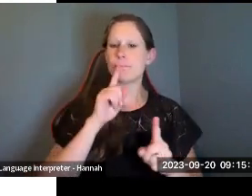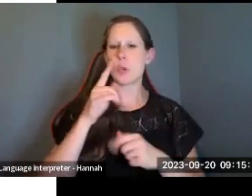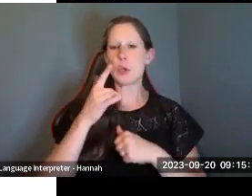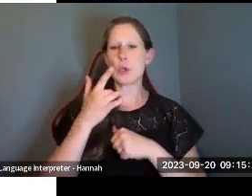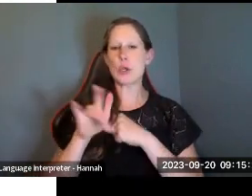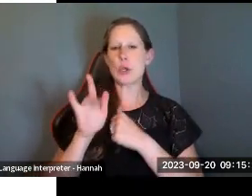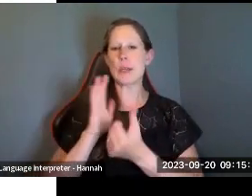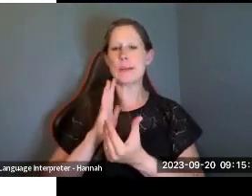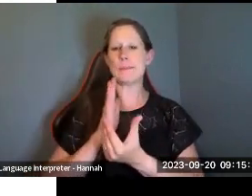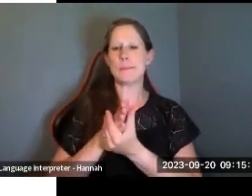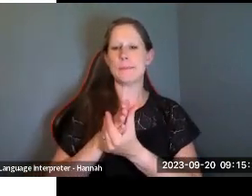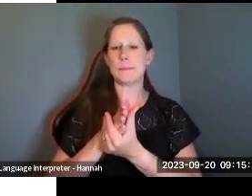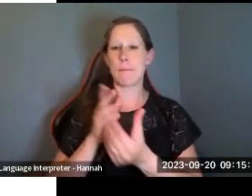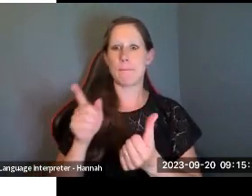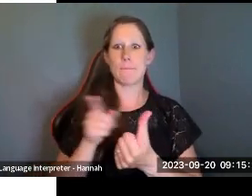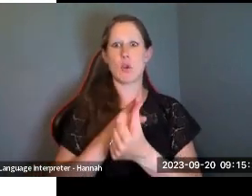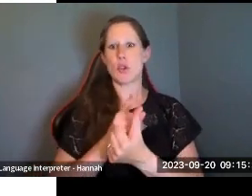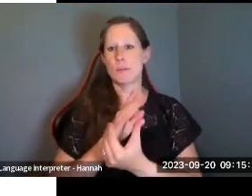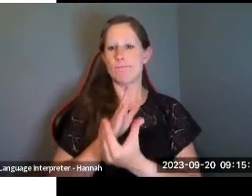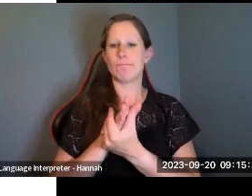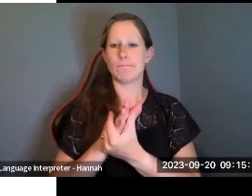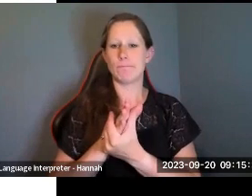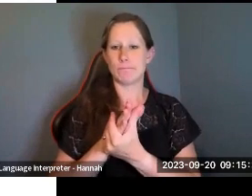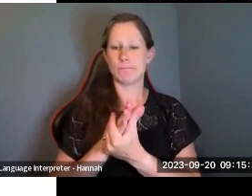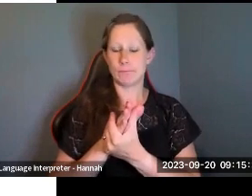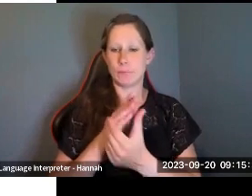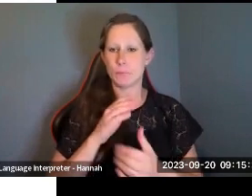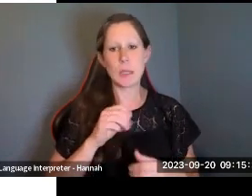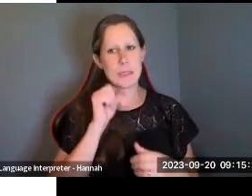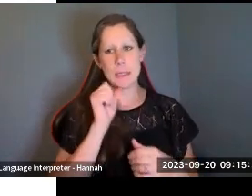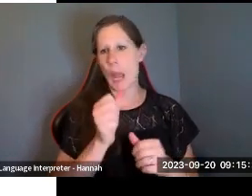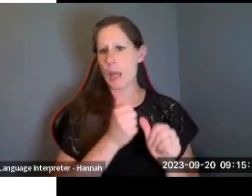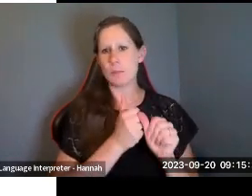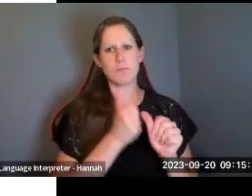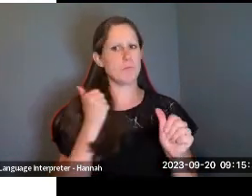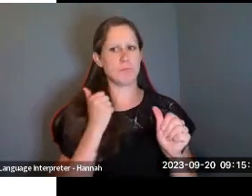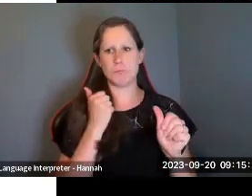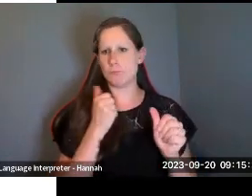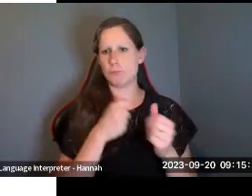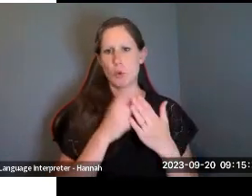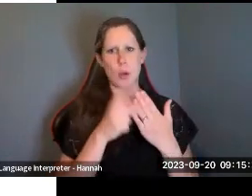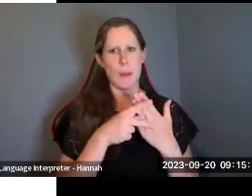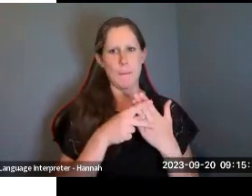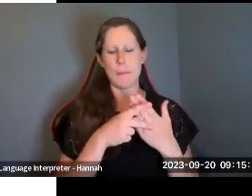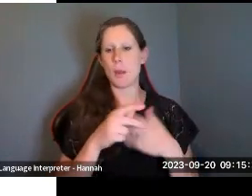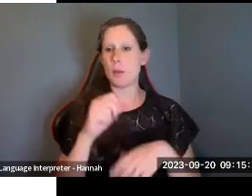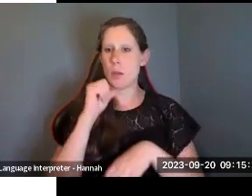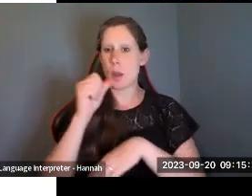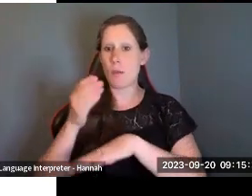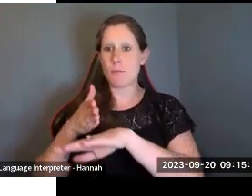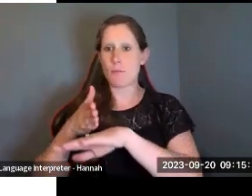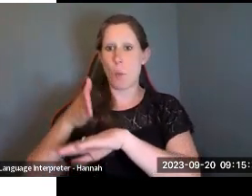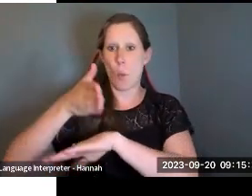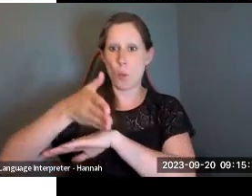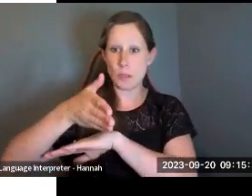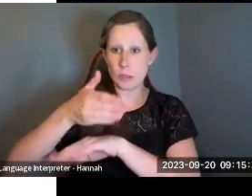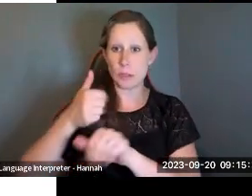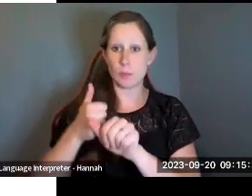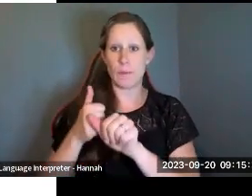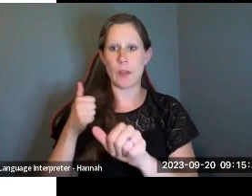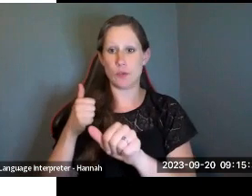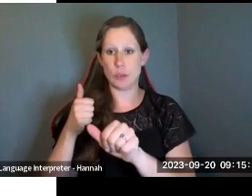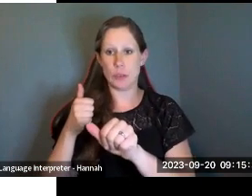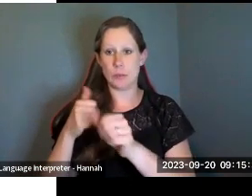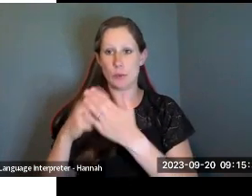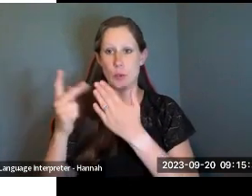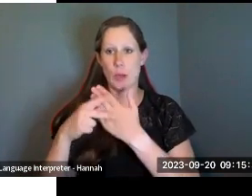space. So it's not a prevention program and it's not a postvention program, but rather it's in